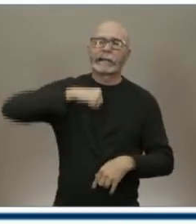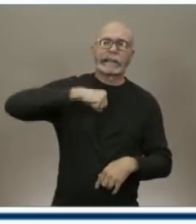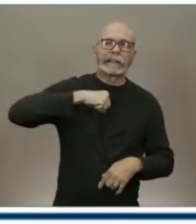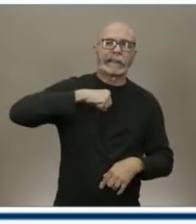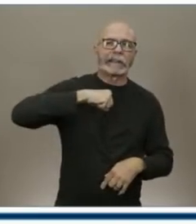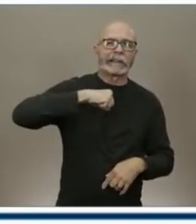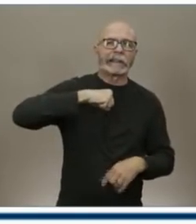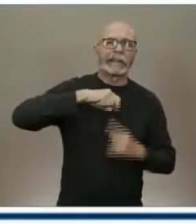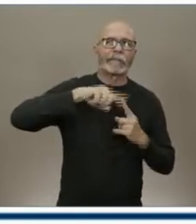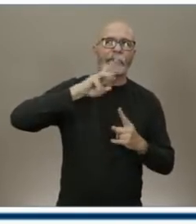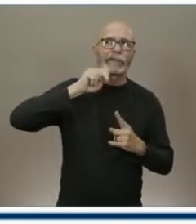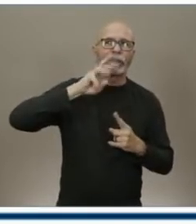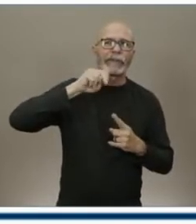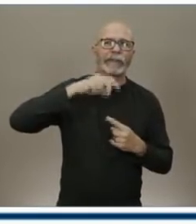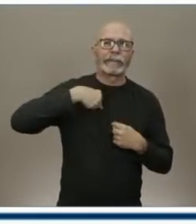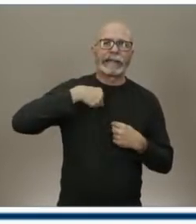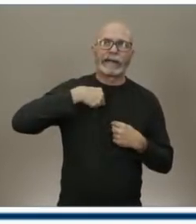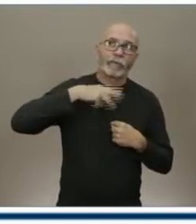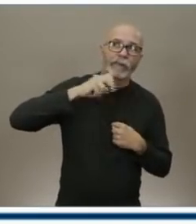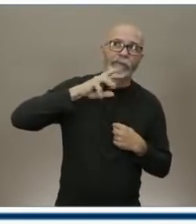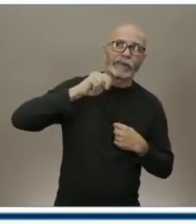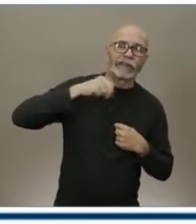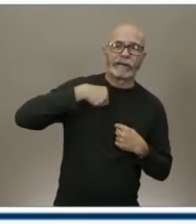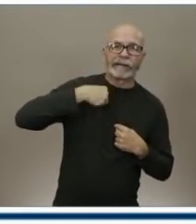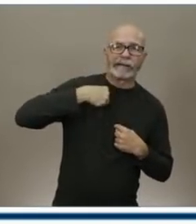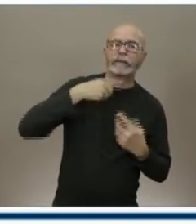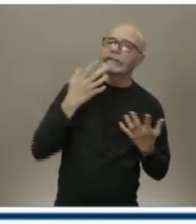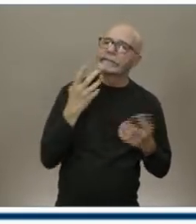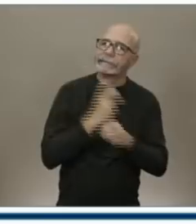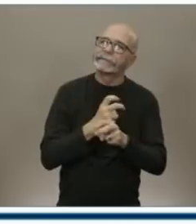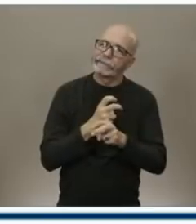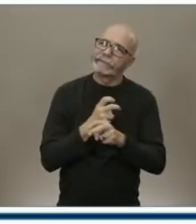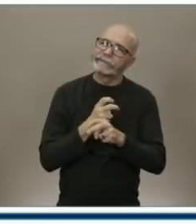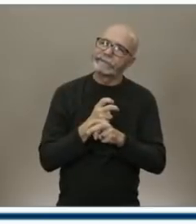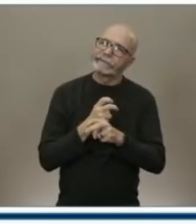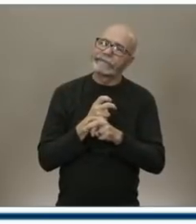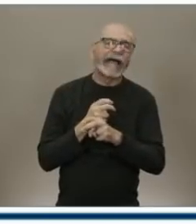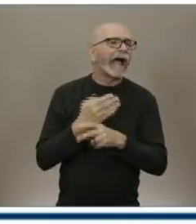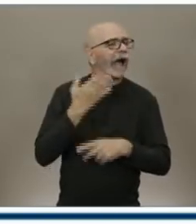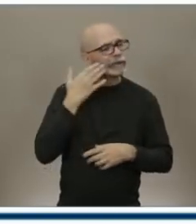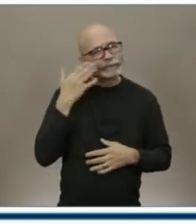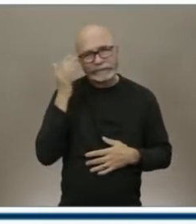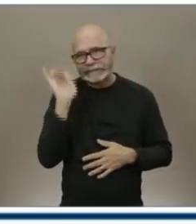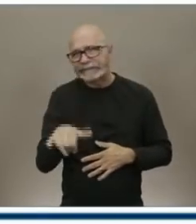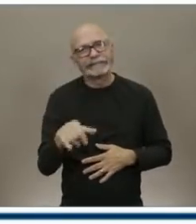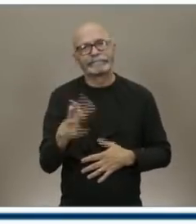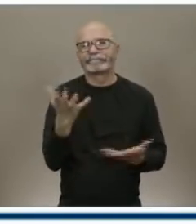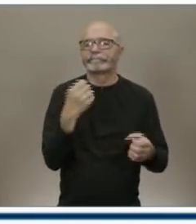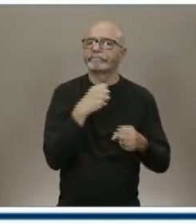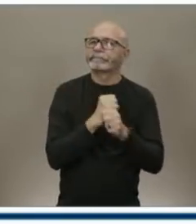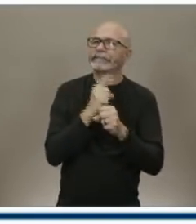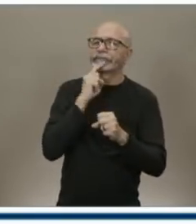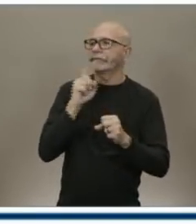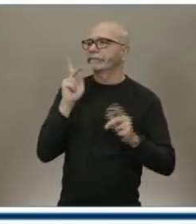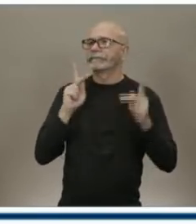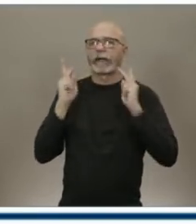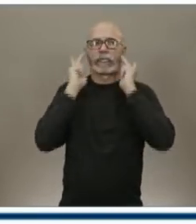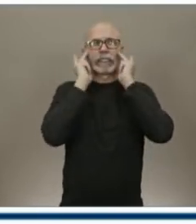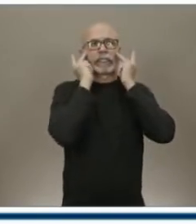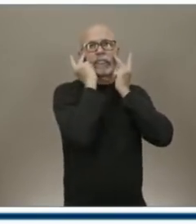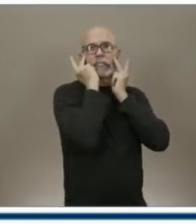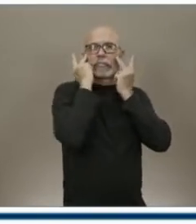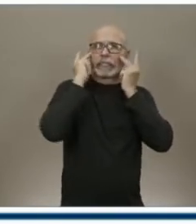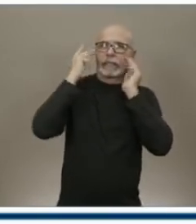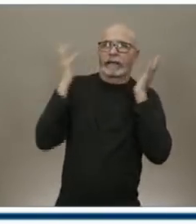get it and when you'll be eligible, I get that causes anxiety. But please be